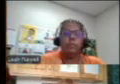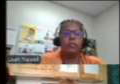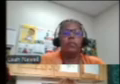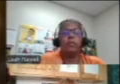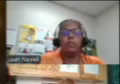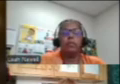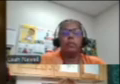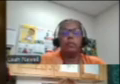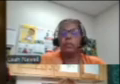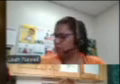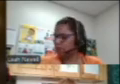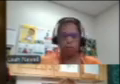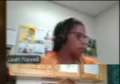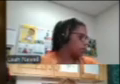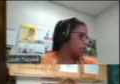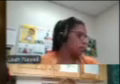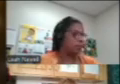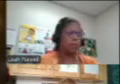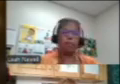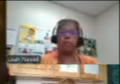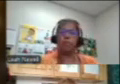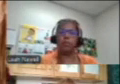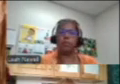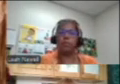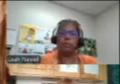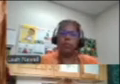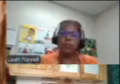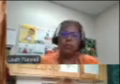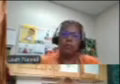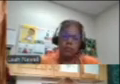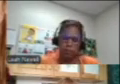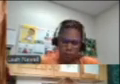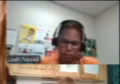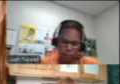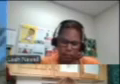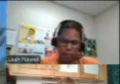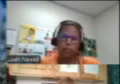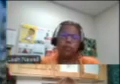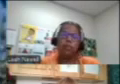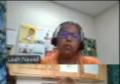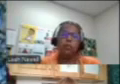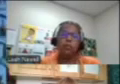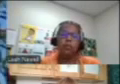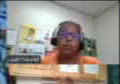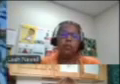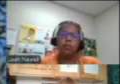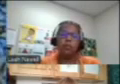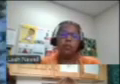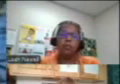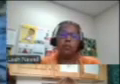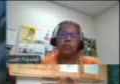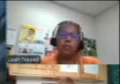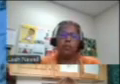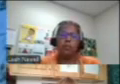god. So we left our home and started on this long journey. We circled around this continent searching for ourselves and our home.